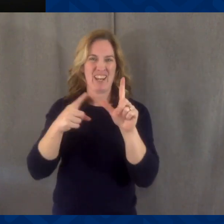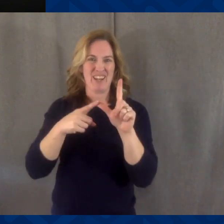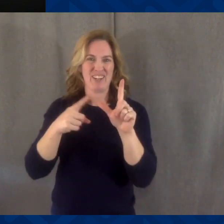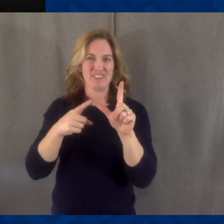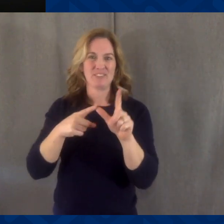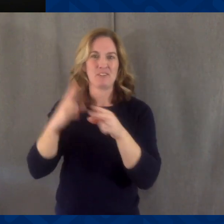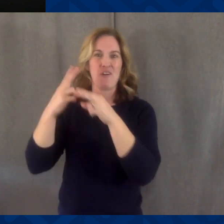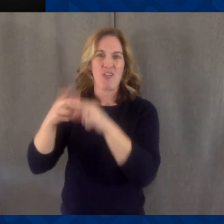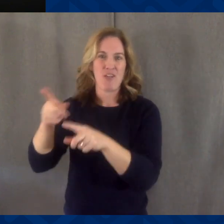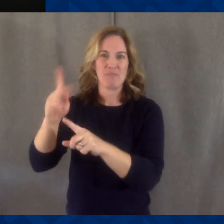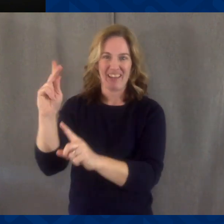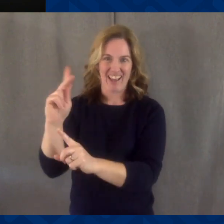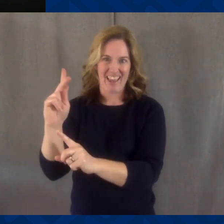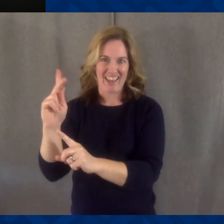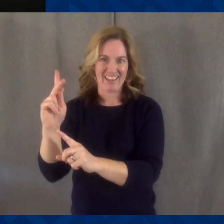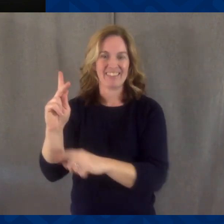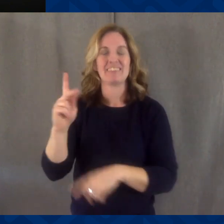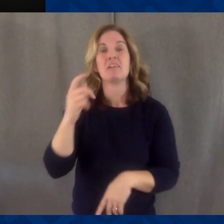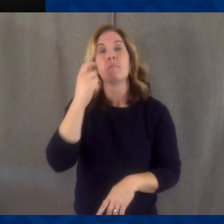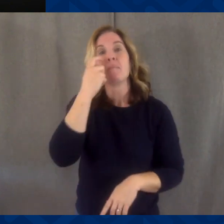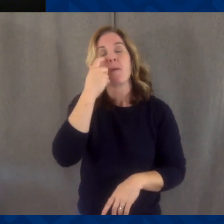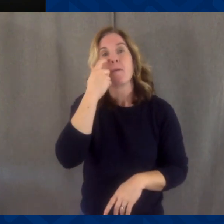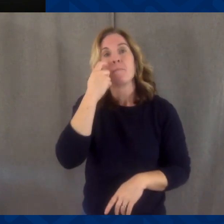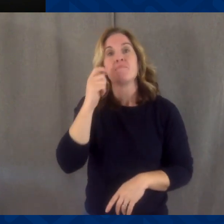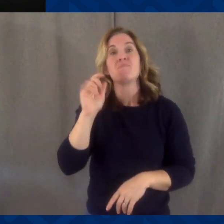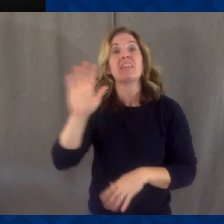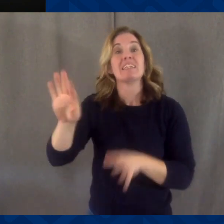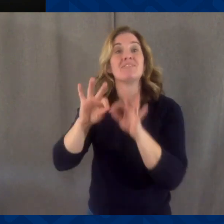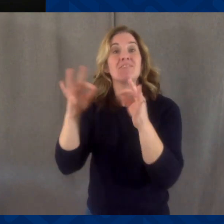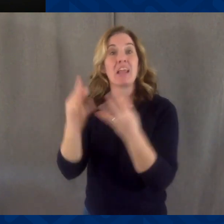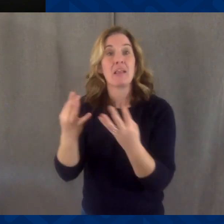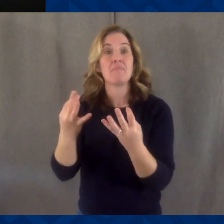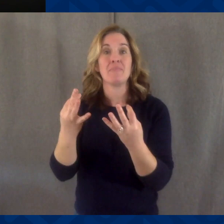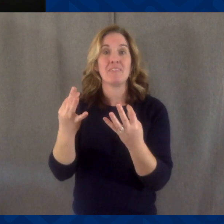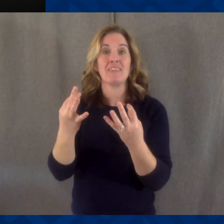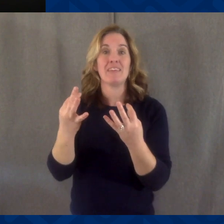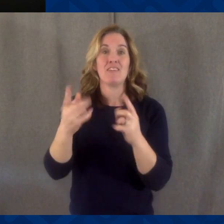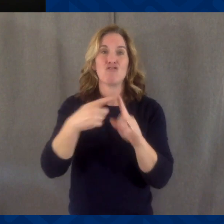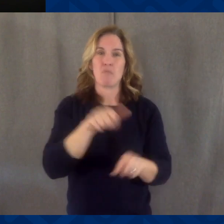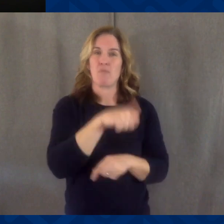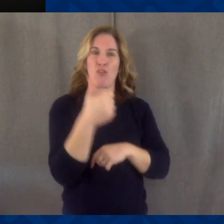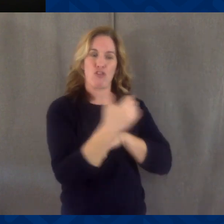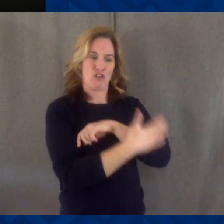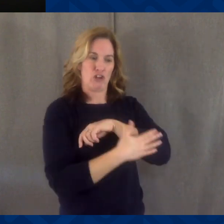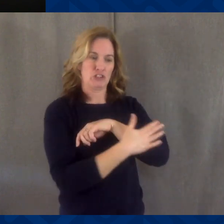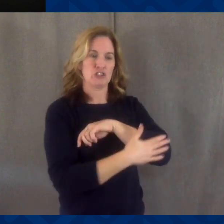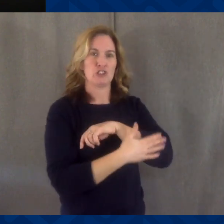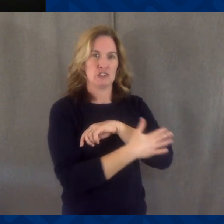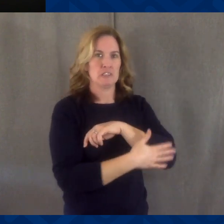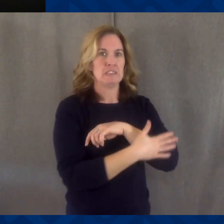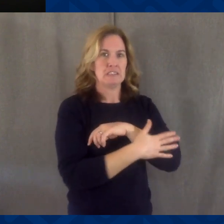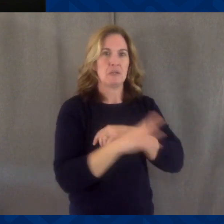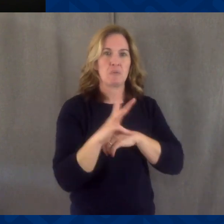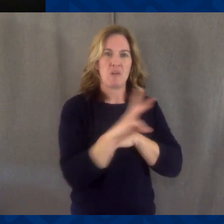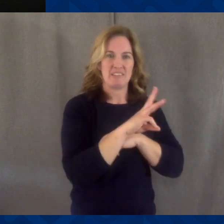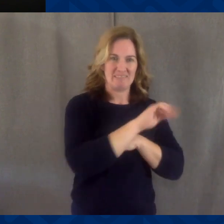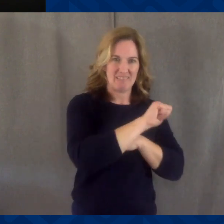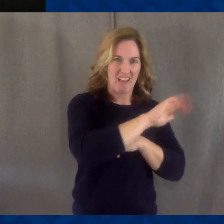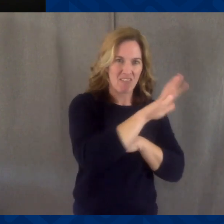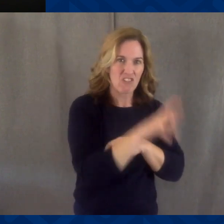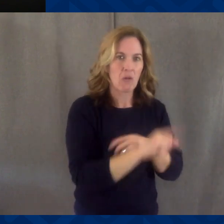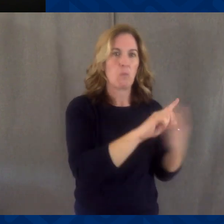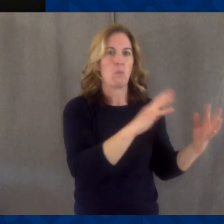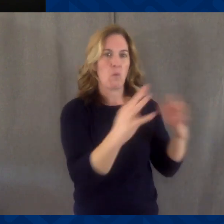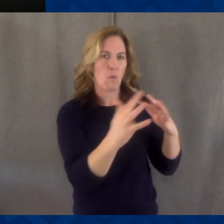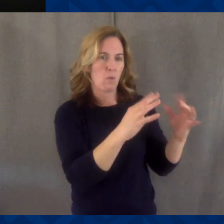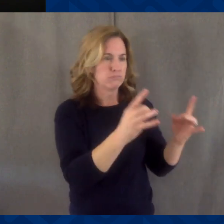Kay. Kay and his family were refugees from a war-torn country in West Africa. Kay,